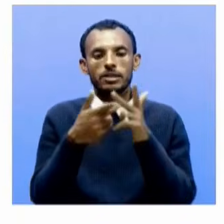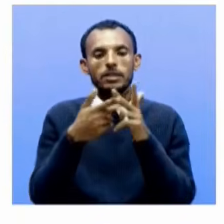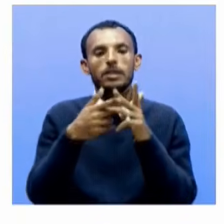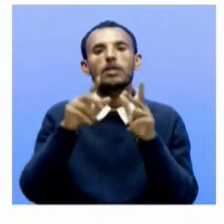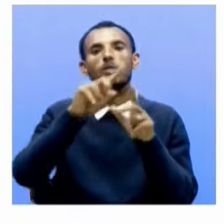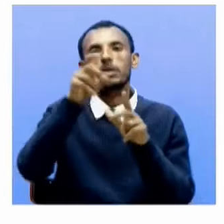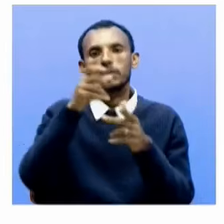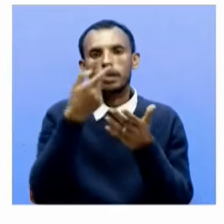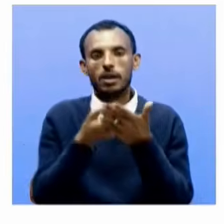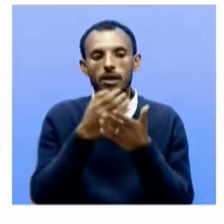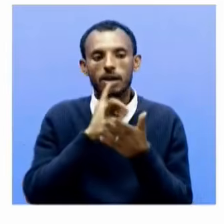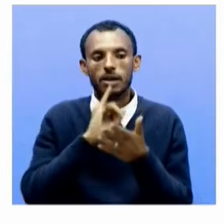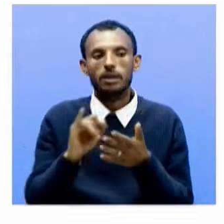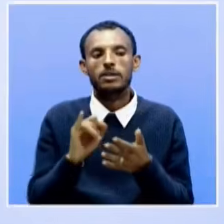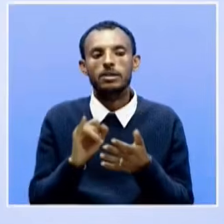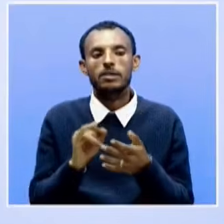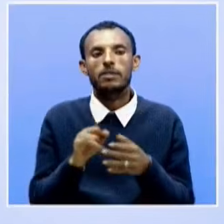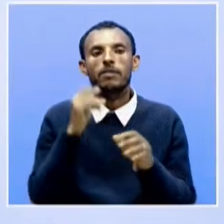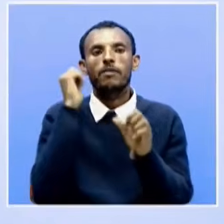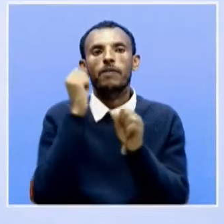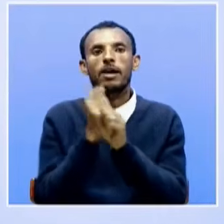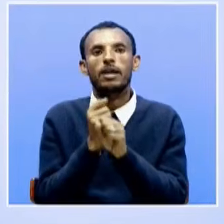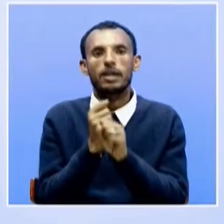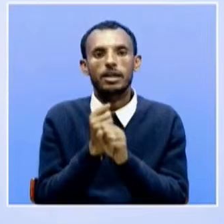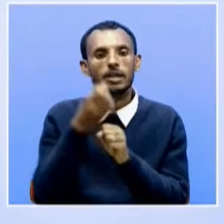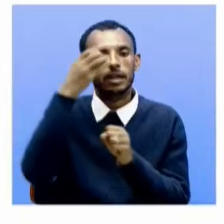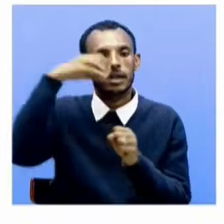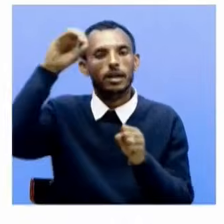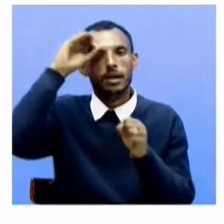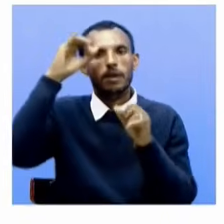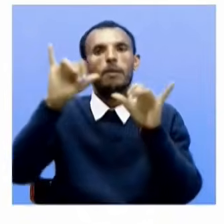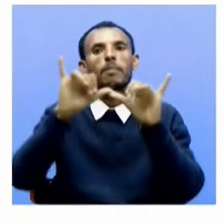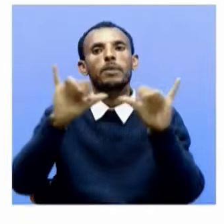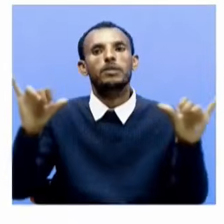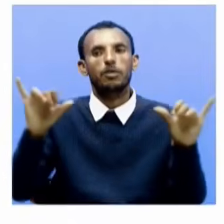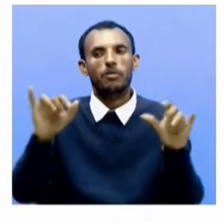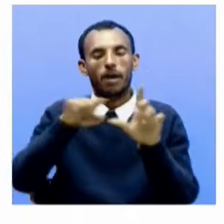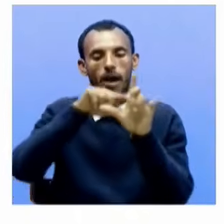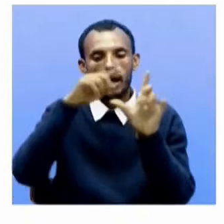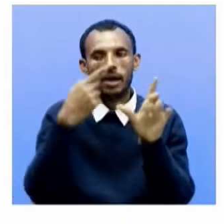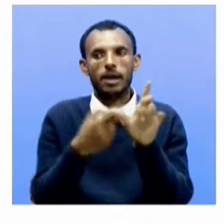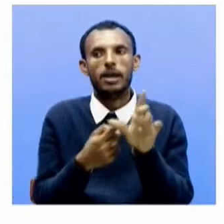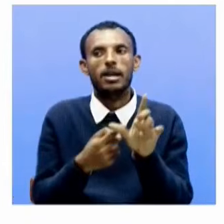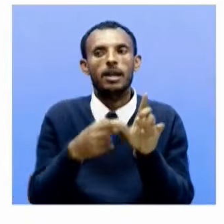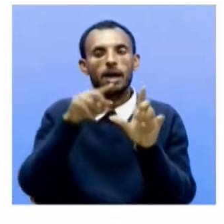here is find the degree measure of angle